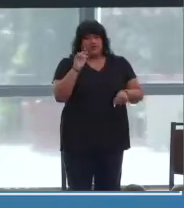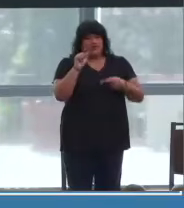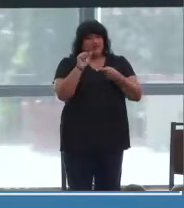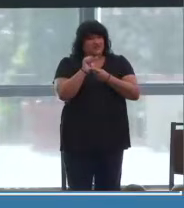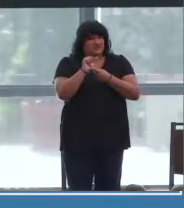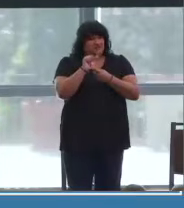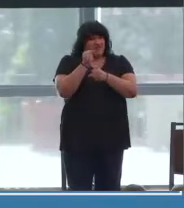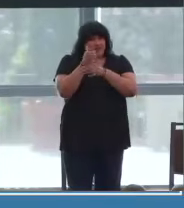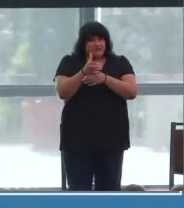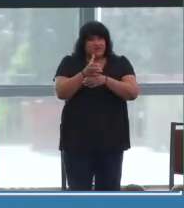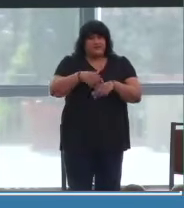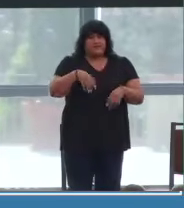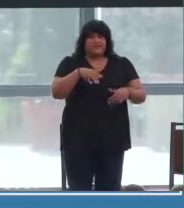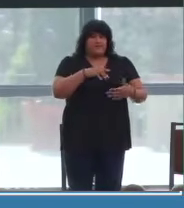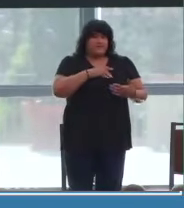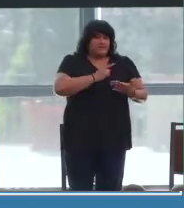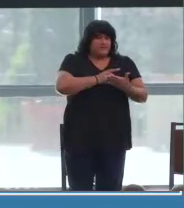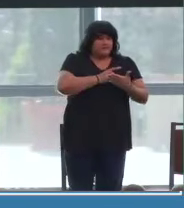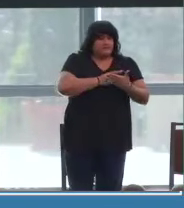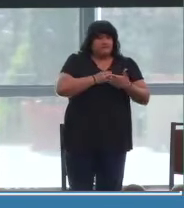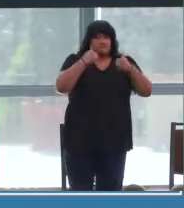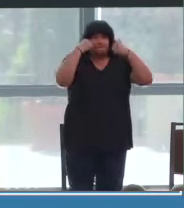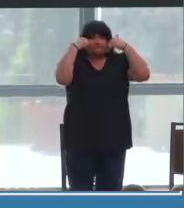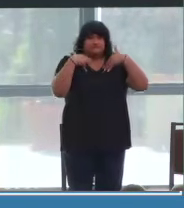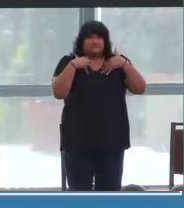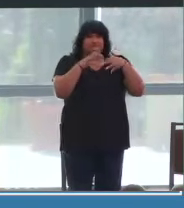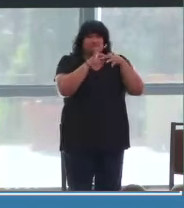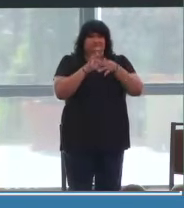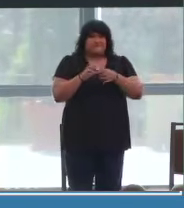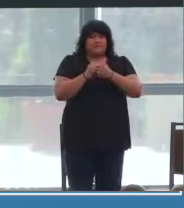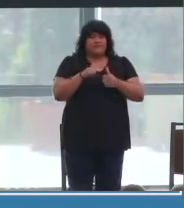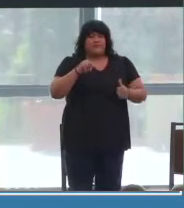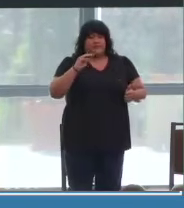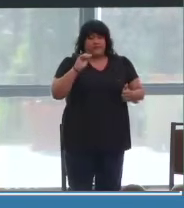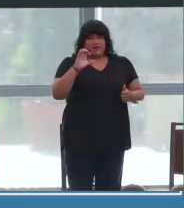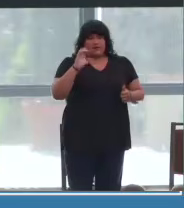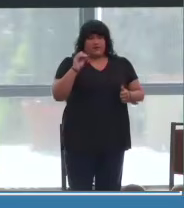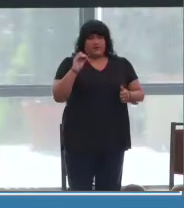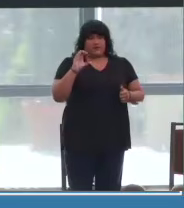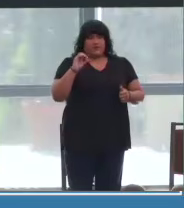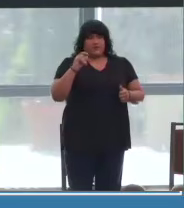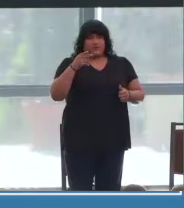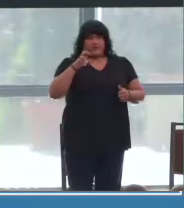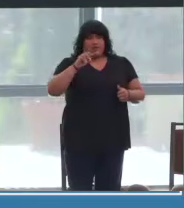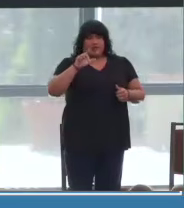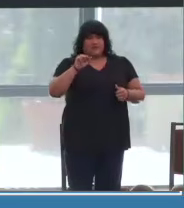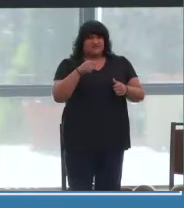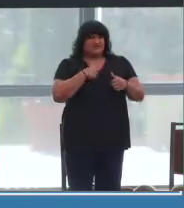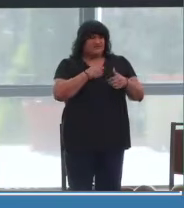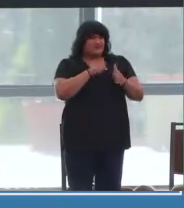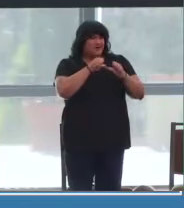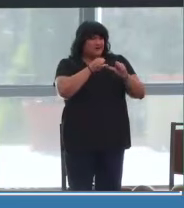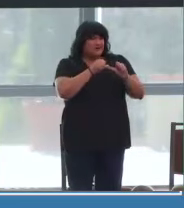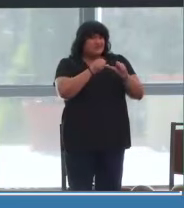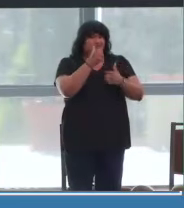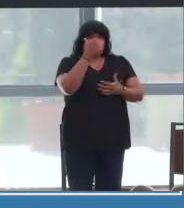causes palpitations, sweating, associated with mitral valve prolapse, cognitive issues. If you get too much blood